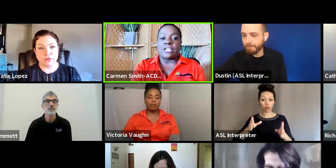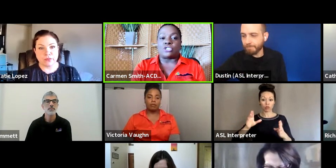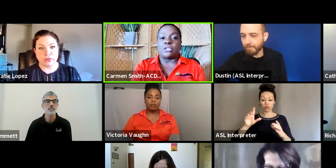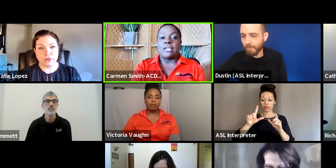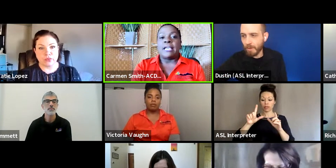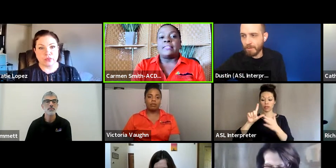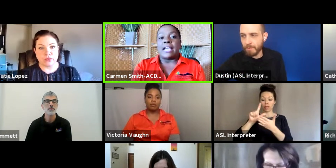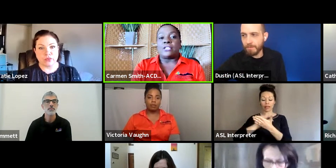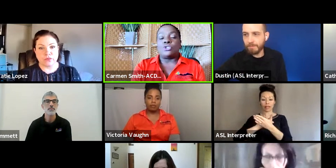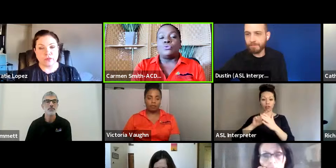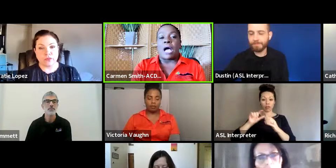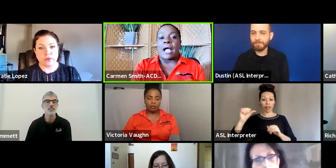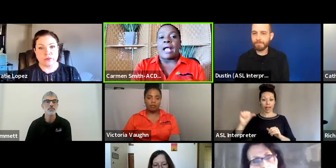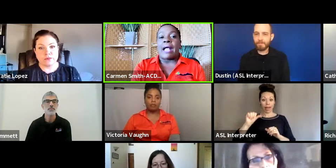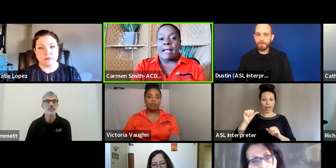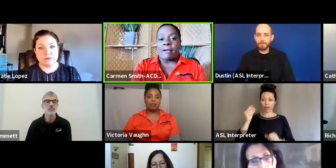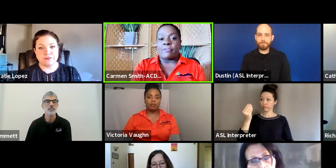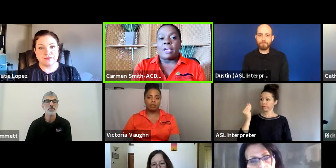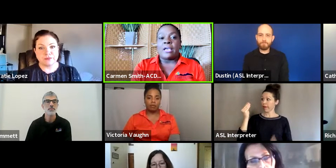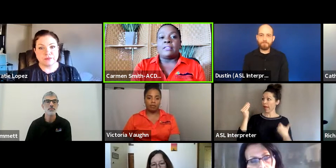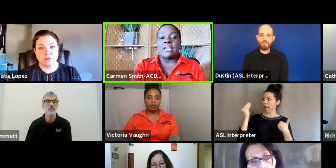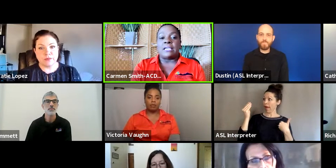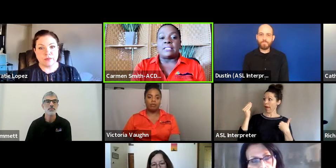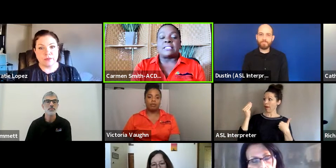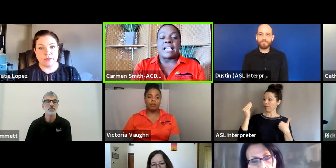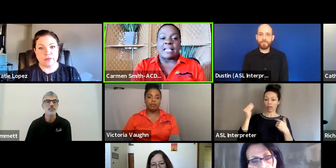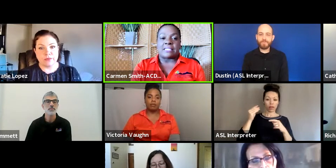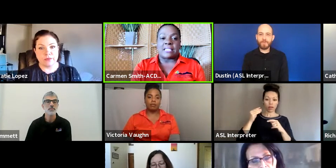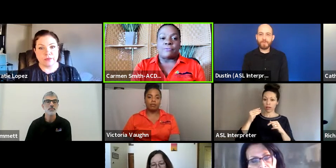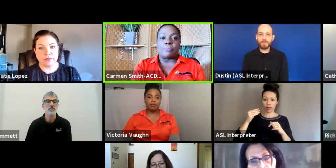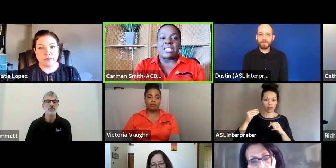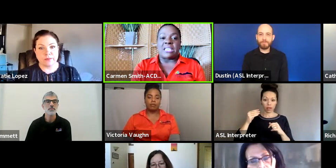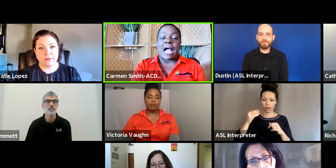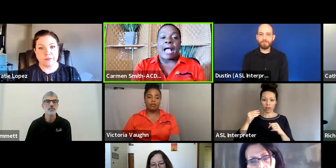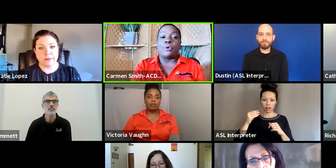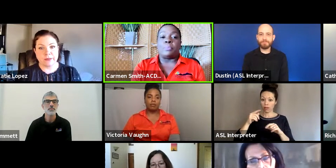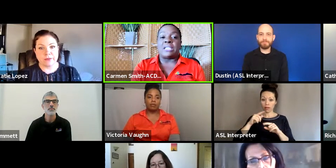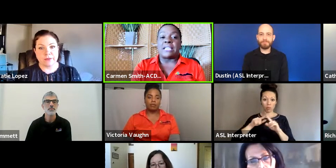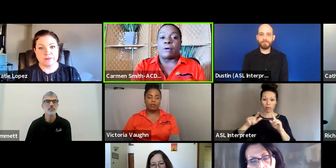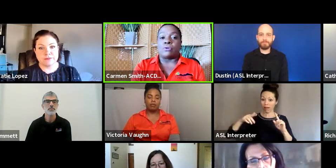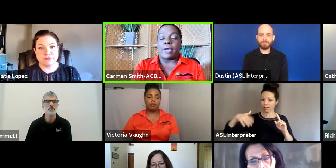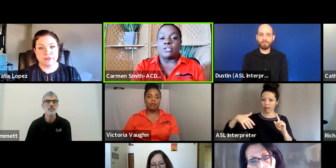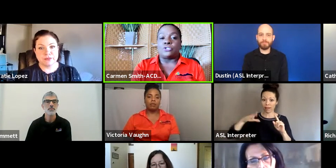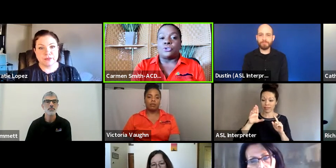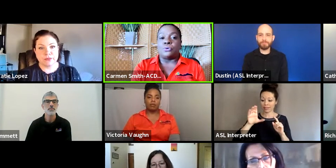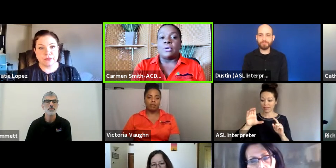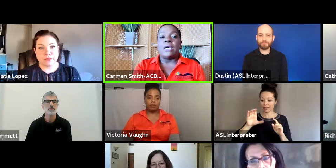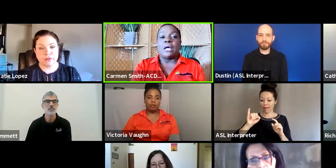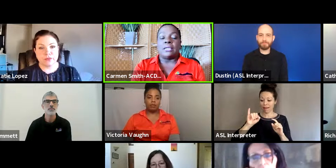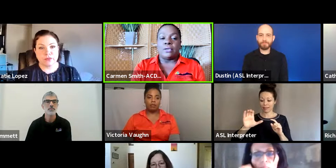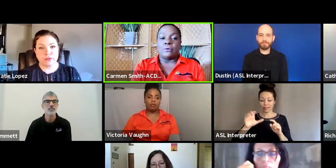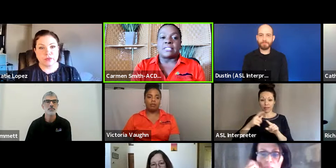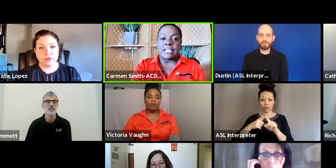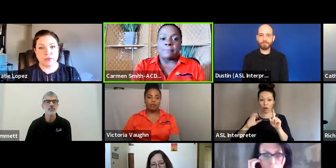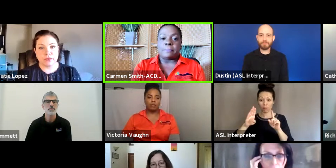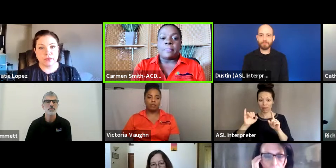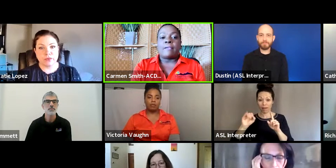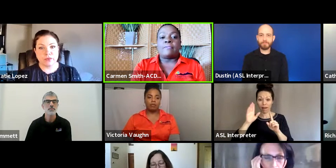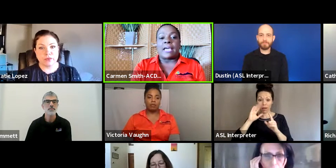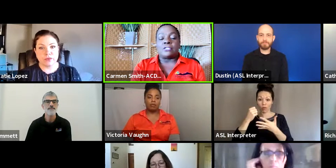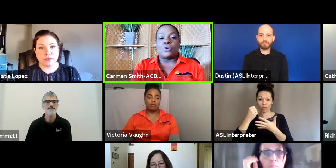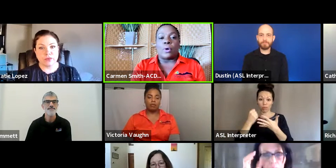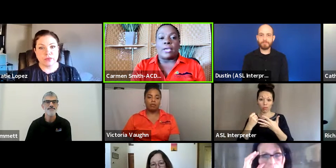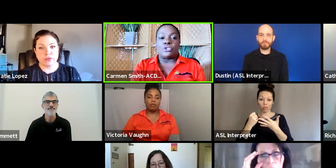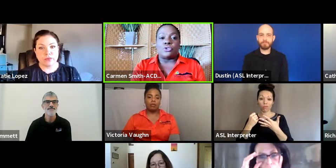A classification that do not have the CIC from BEI would be downgraded to a legal